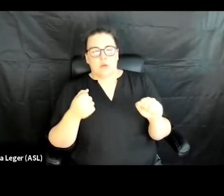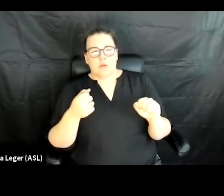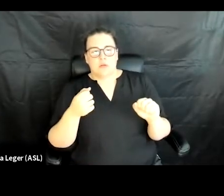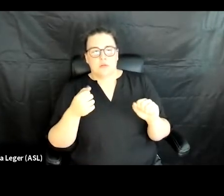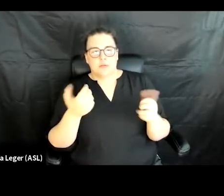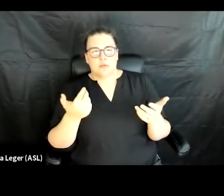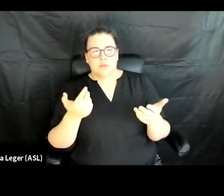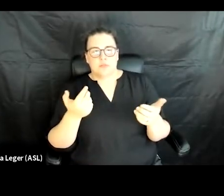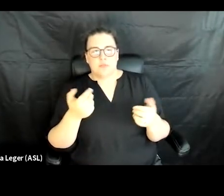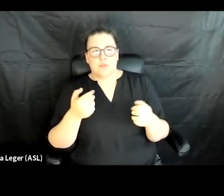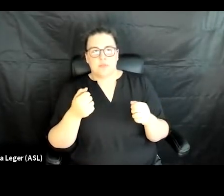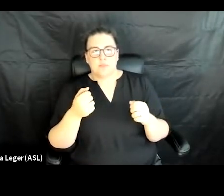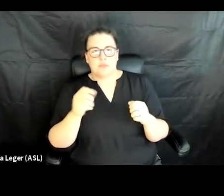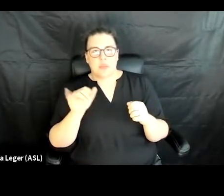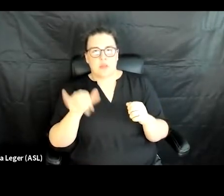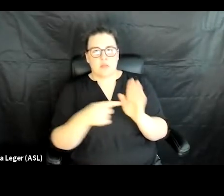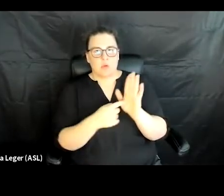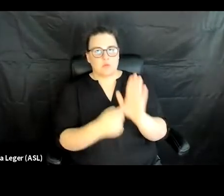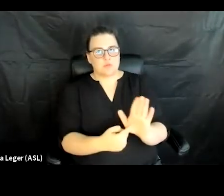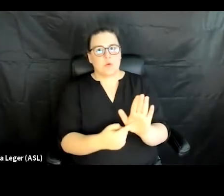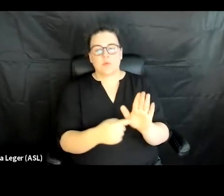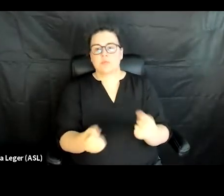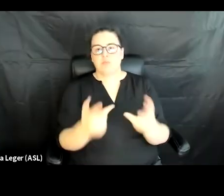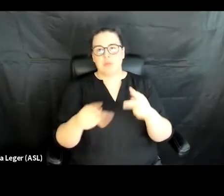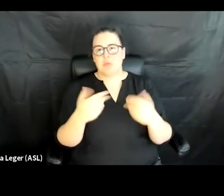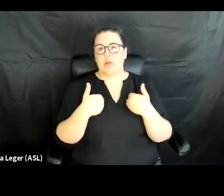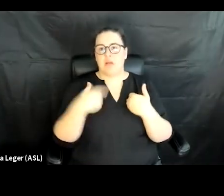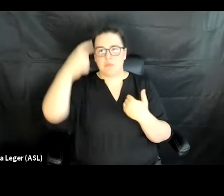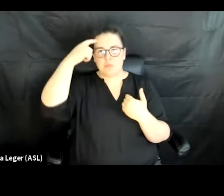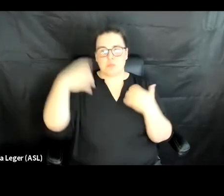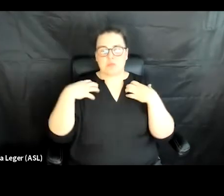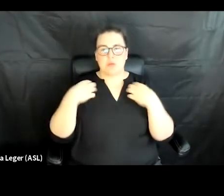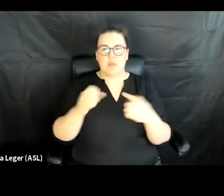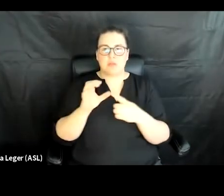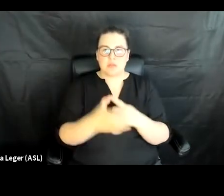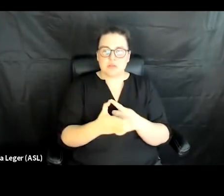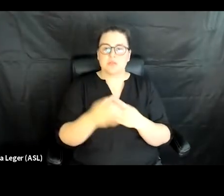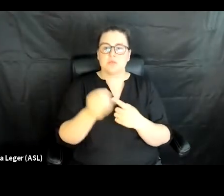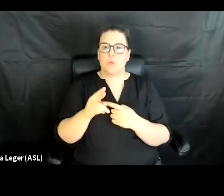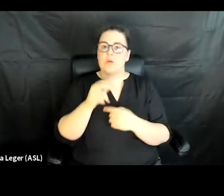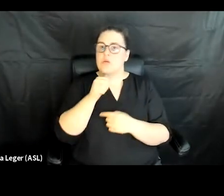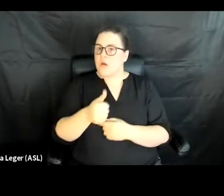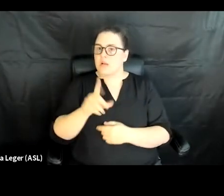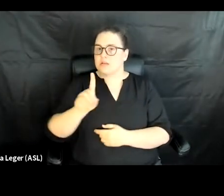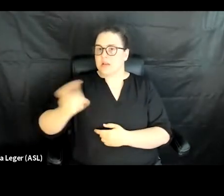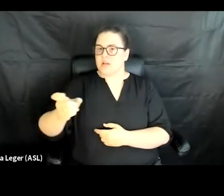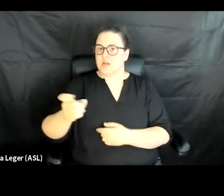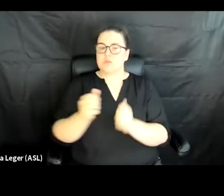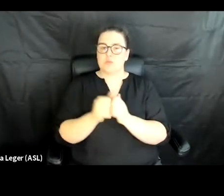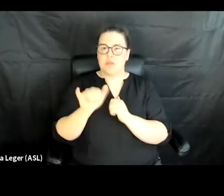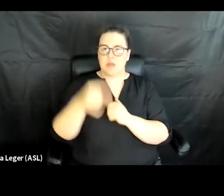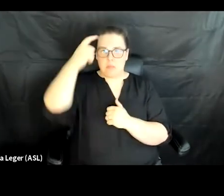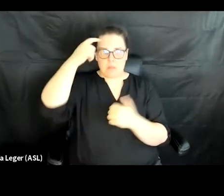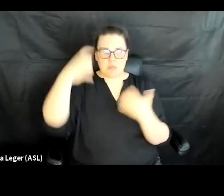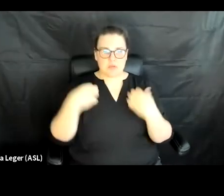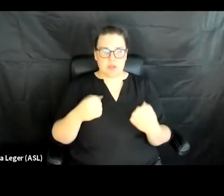indicators of people indicating that they have mental health conditions or self-diagnosing with mental health conditions on household surveys. So the National Health Institute survey found